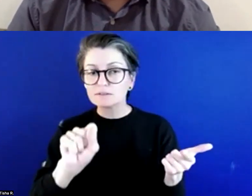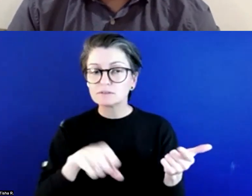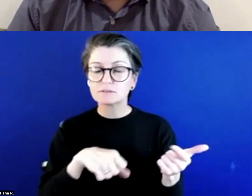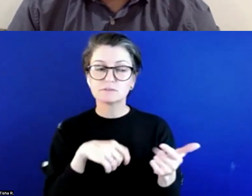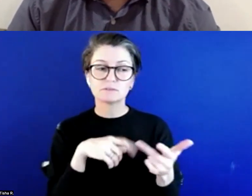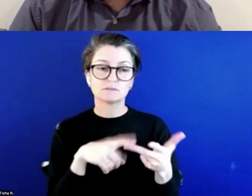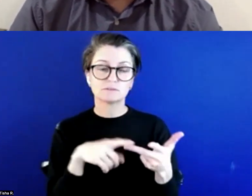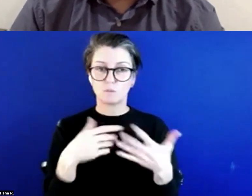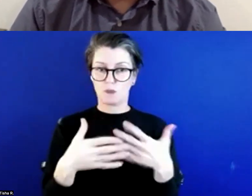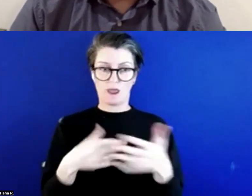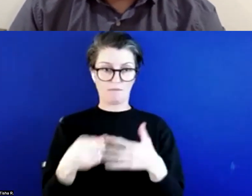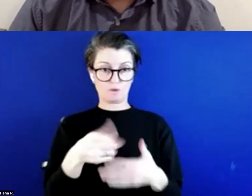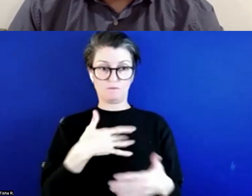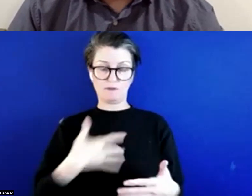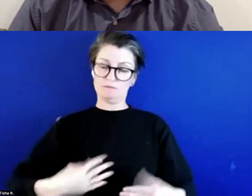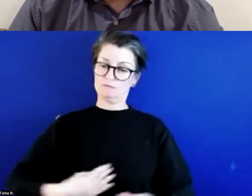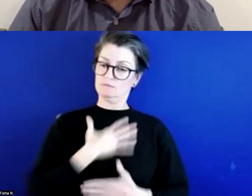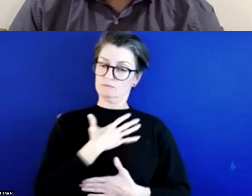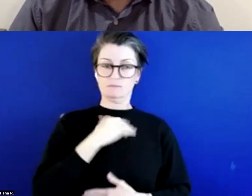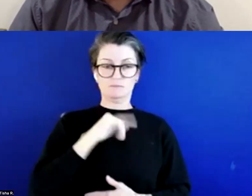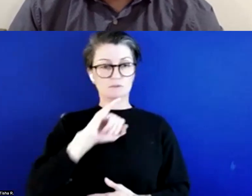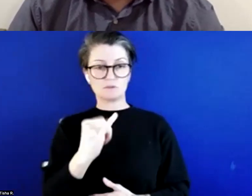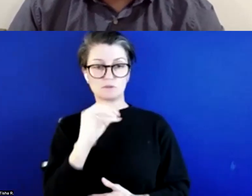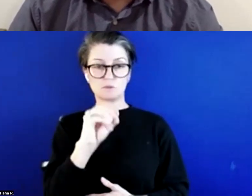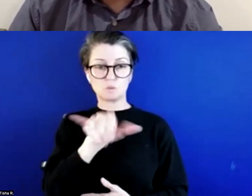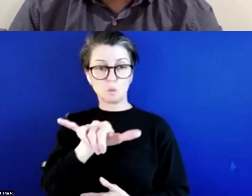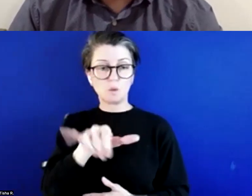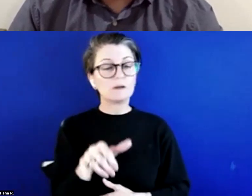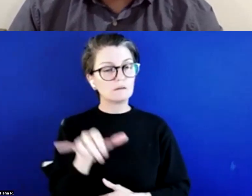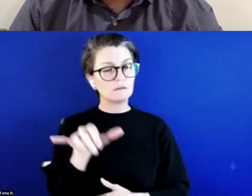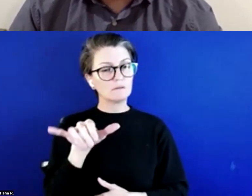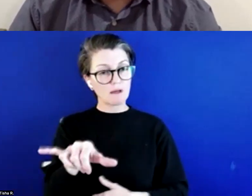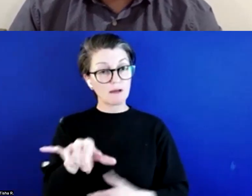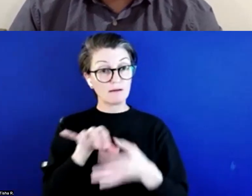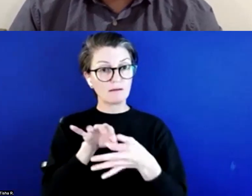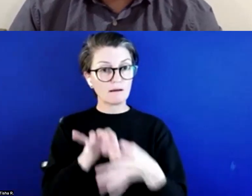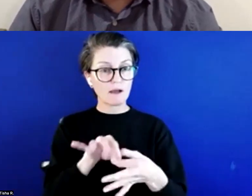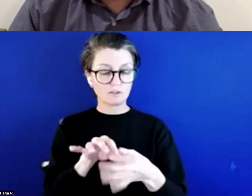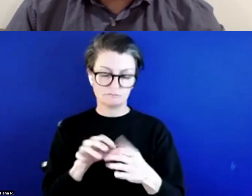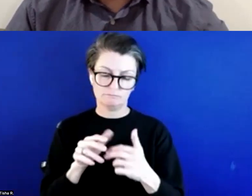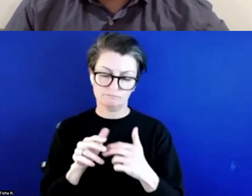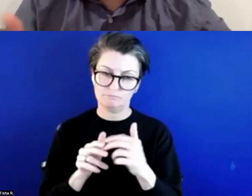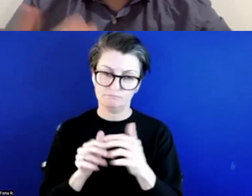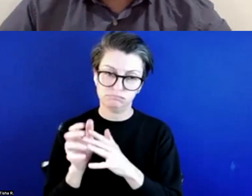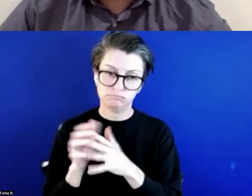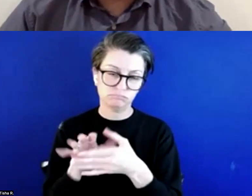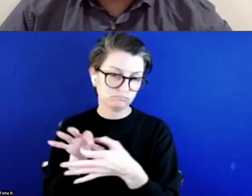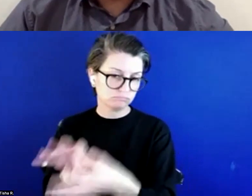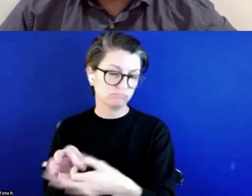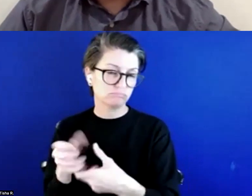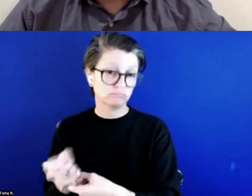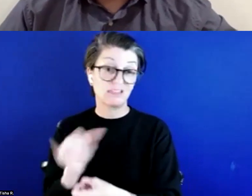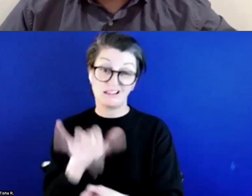whatever brings you joy. And that building that connection is just, like you said,